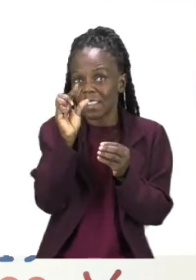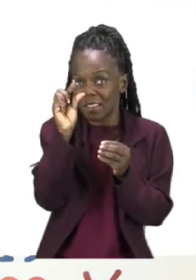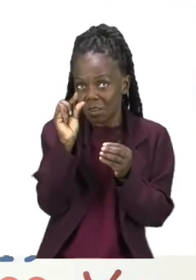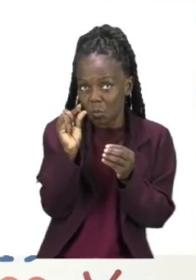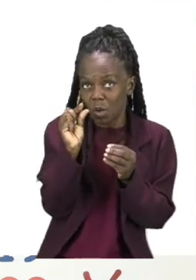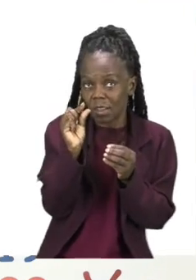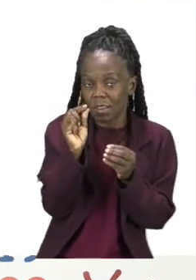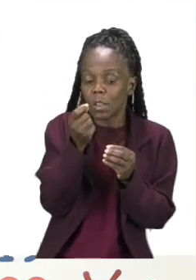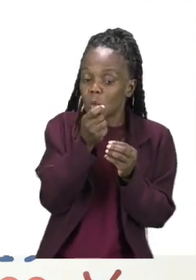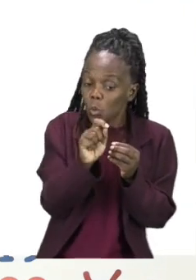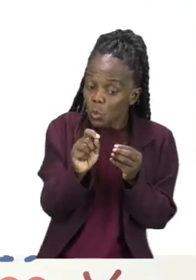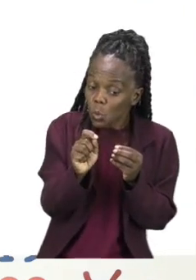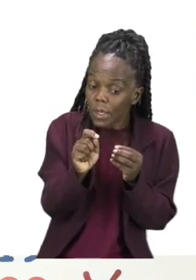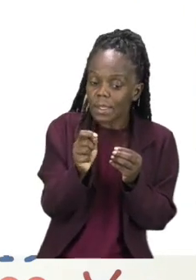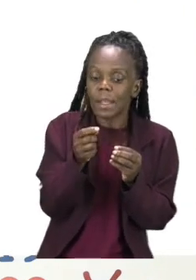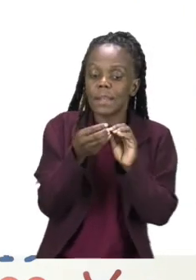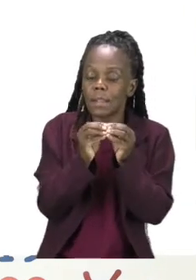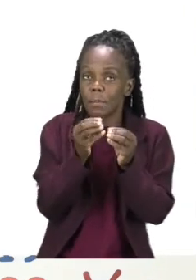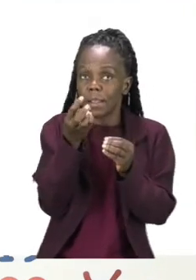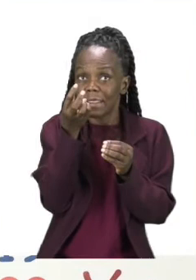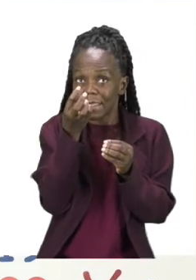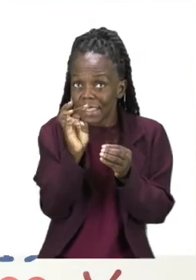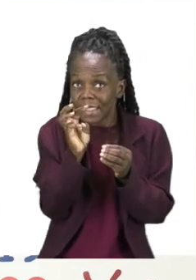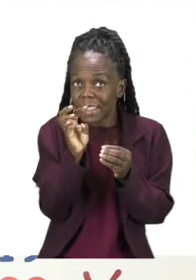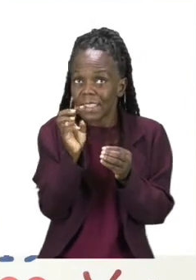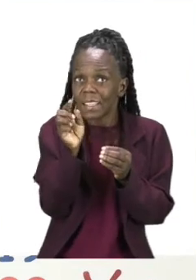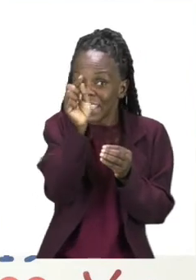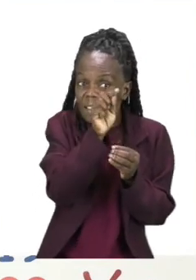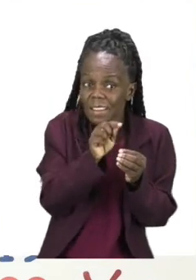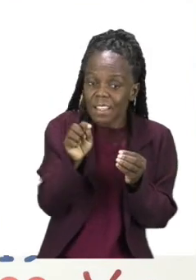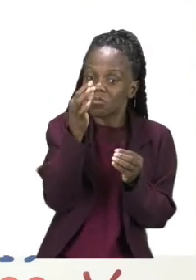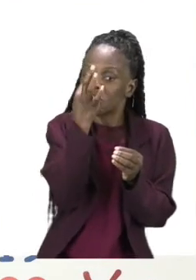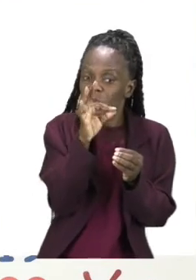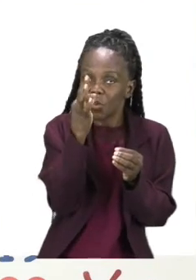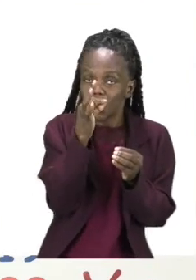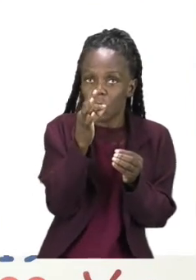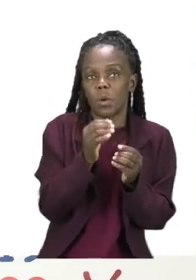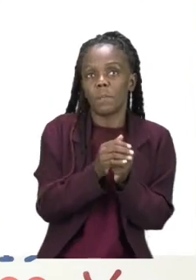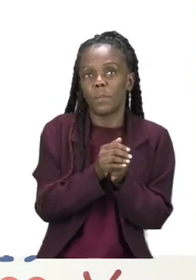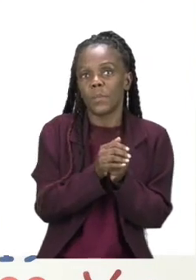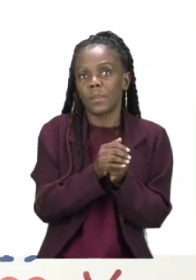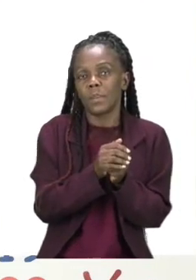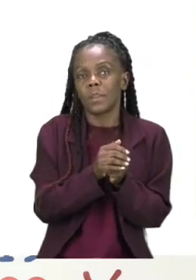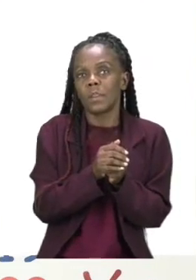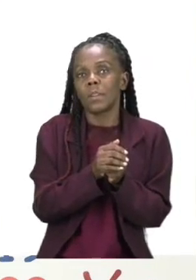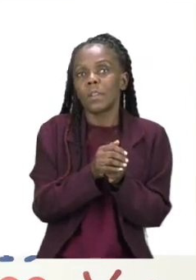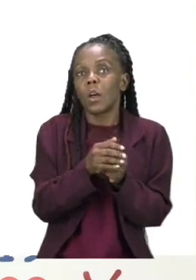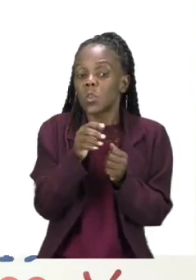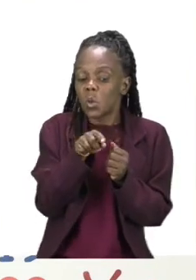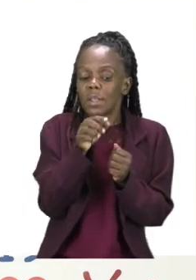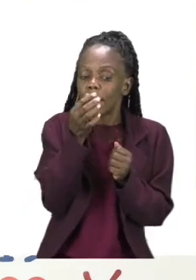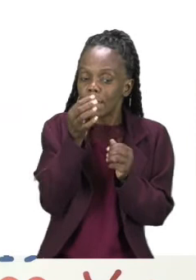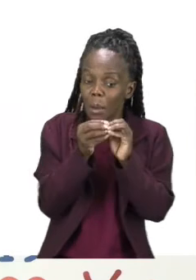Then that means the last one, or the biggest one, is 9. So we cross out 9, boys and